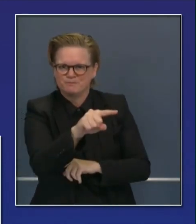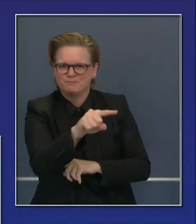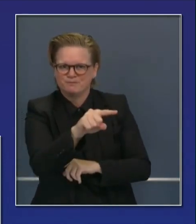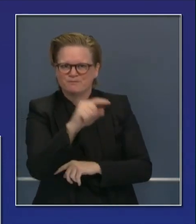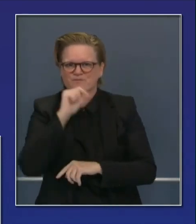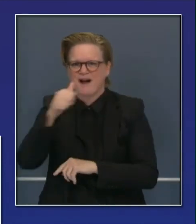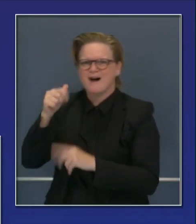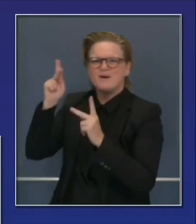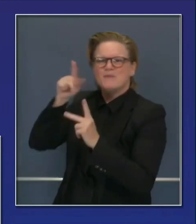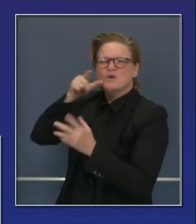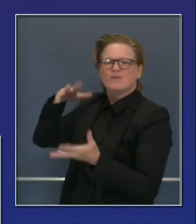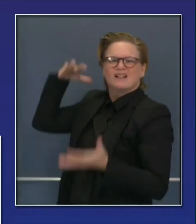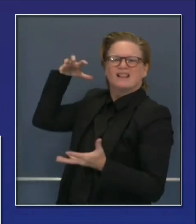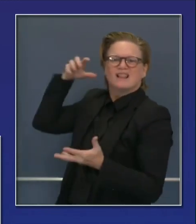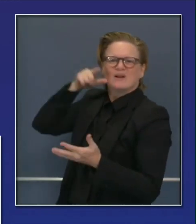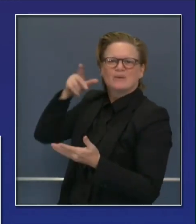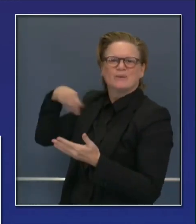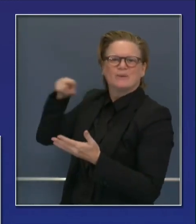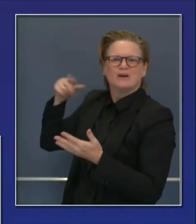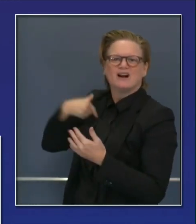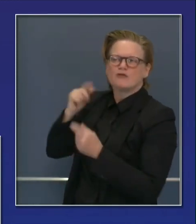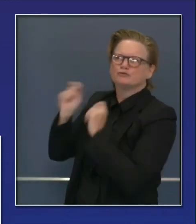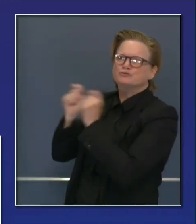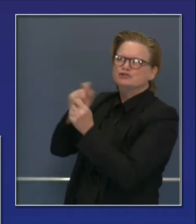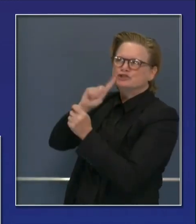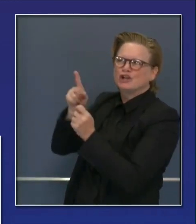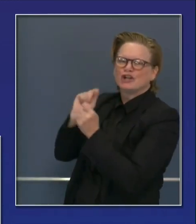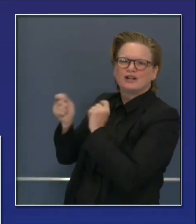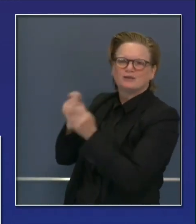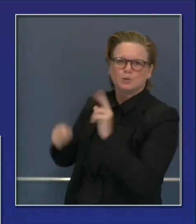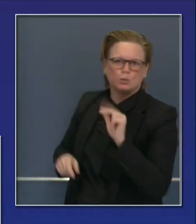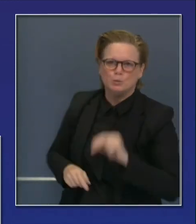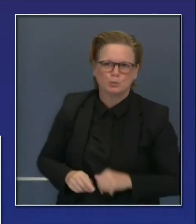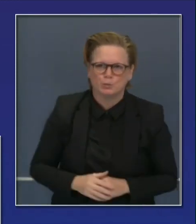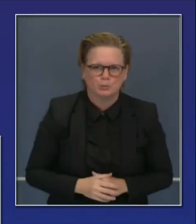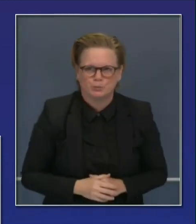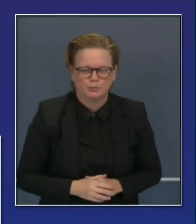want to just end, this is a curious way of ending, in